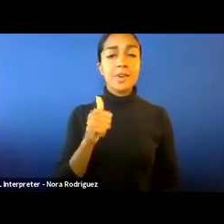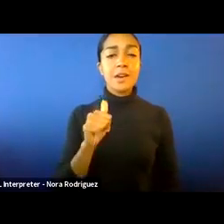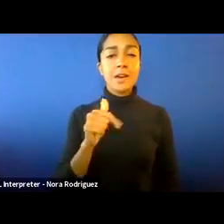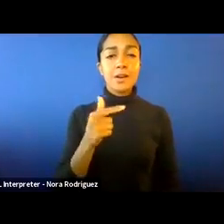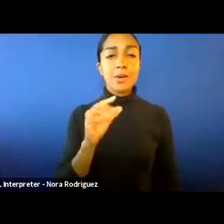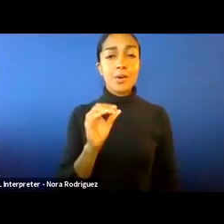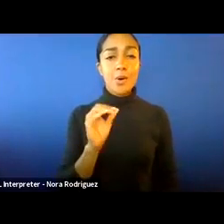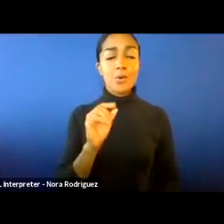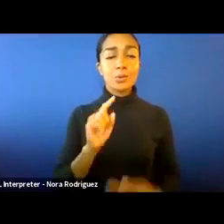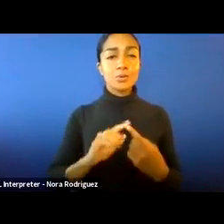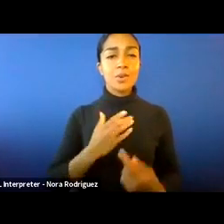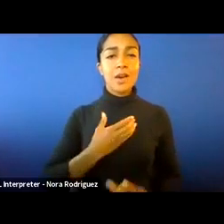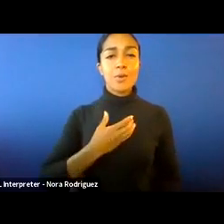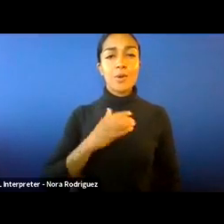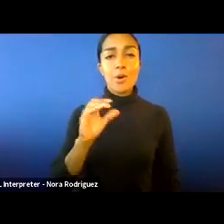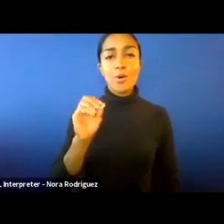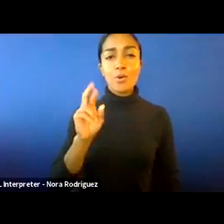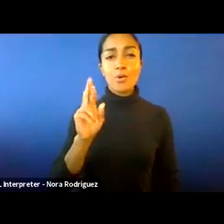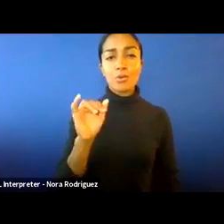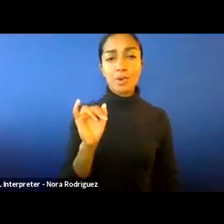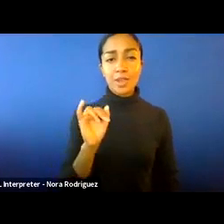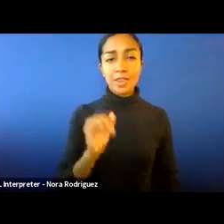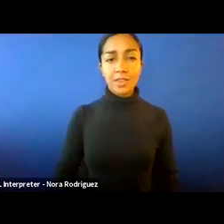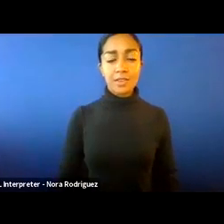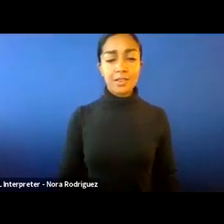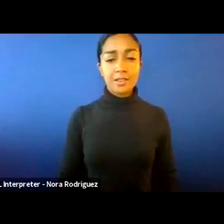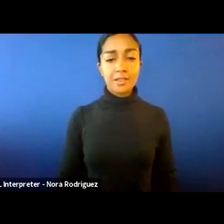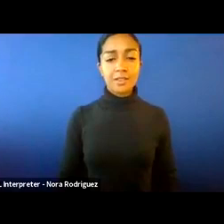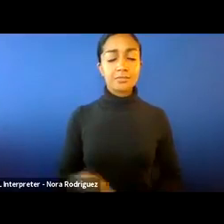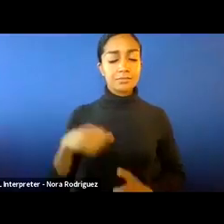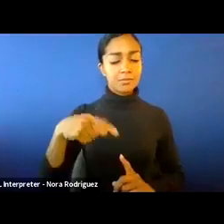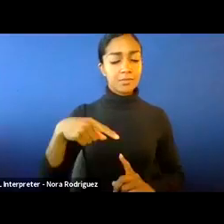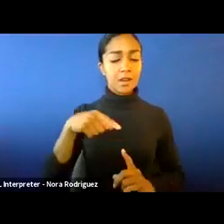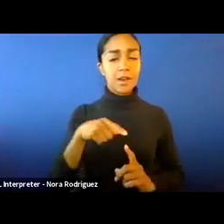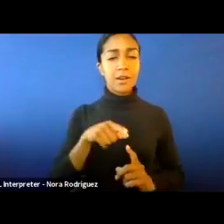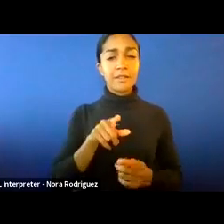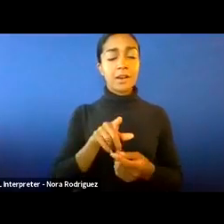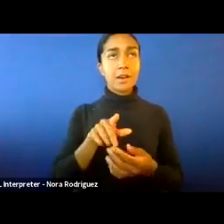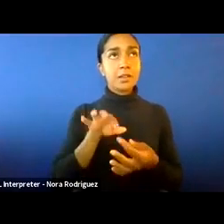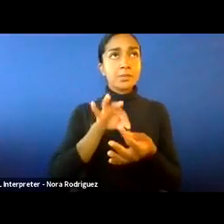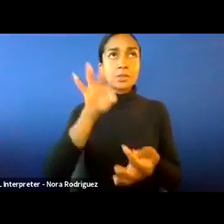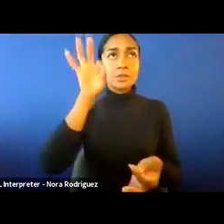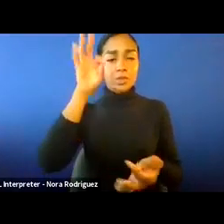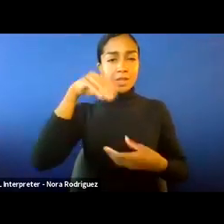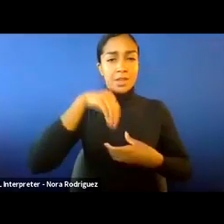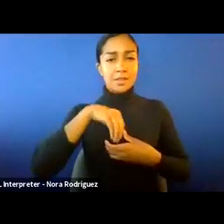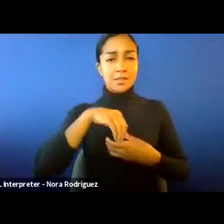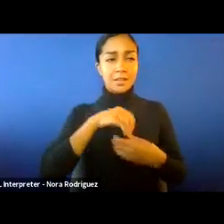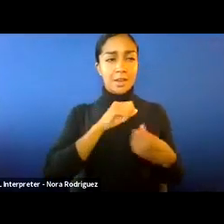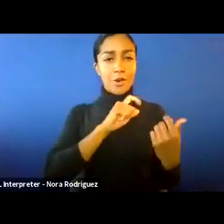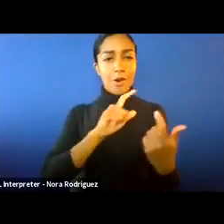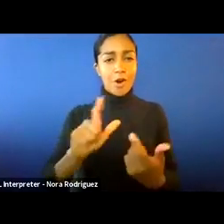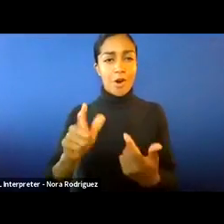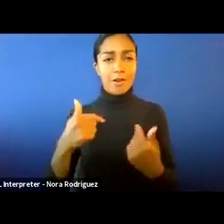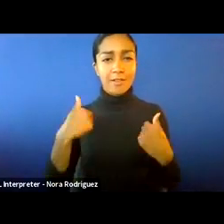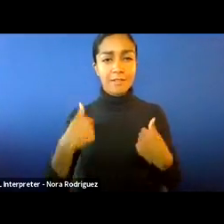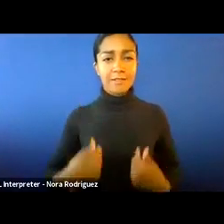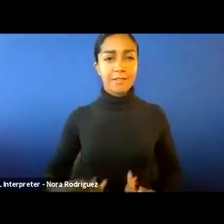Ori, the spark of divinity inside of each of us, the little piece of